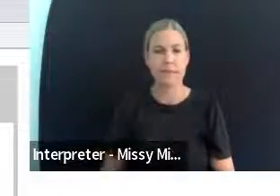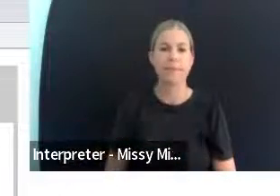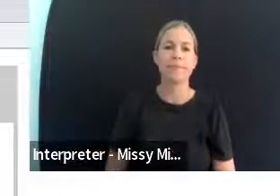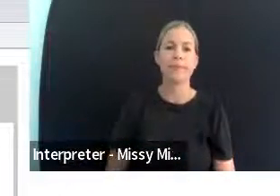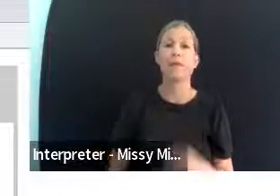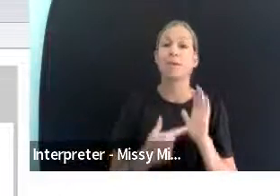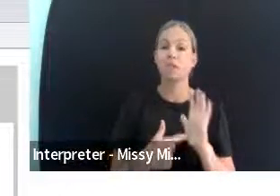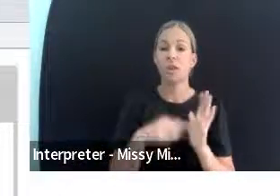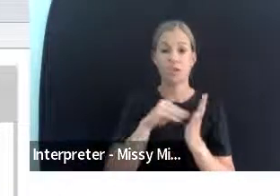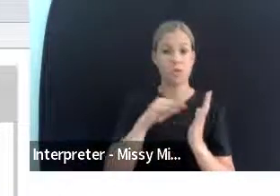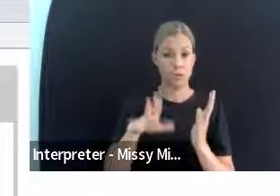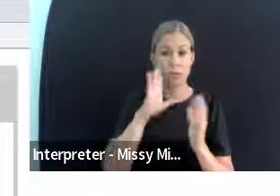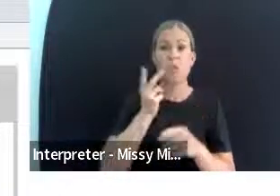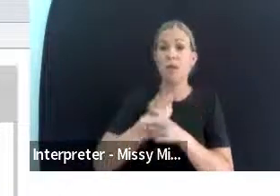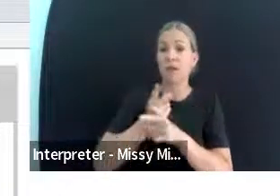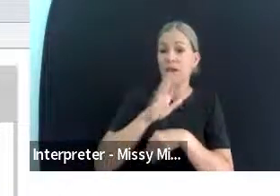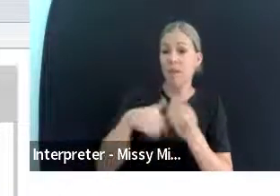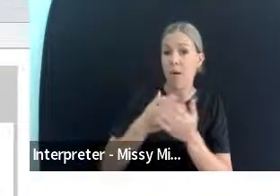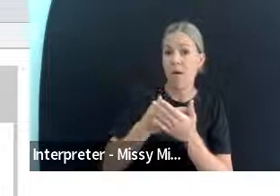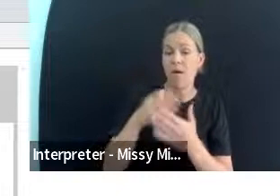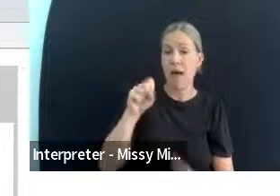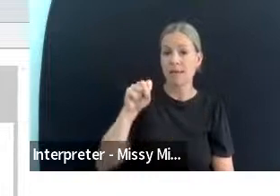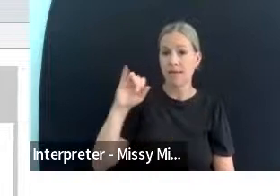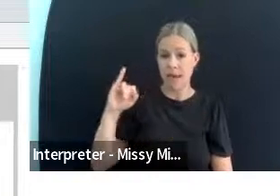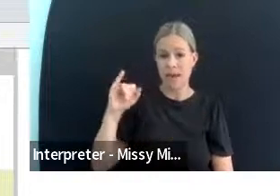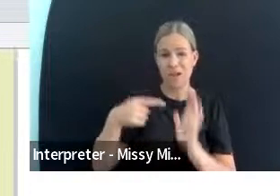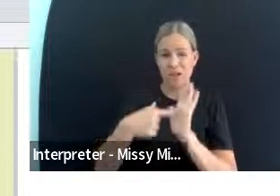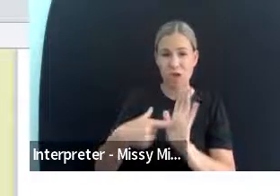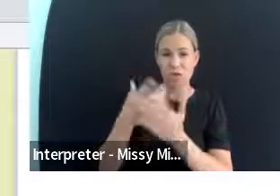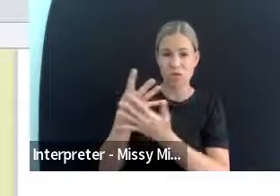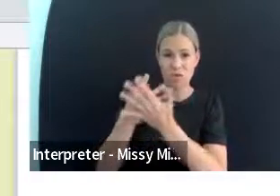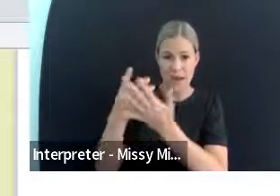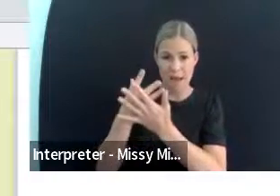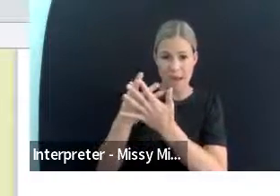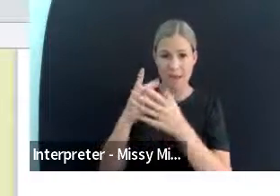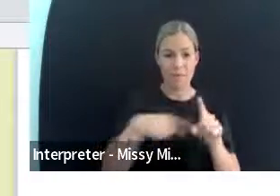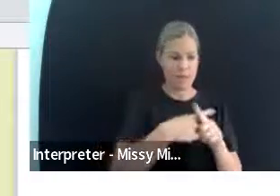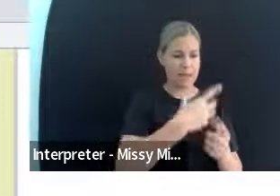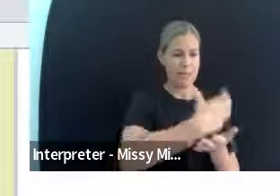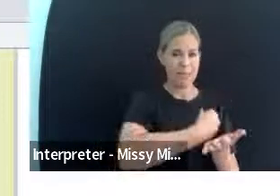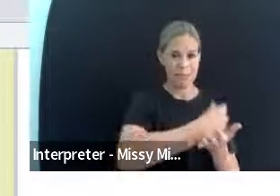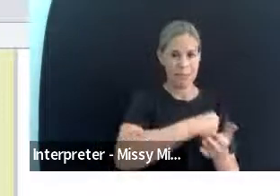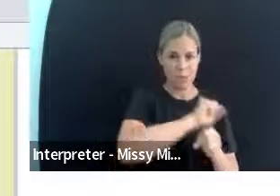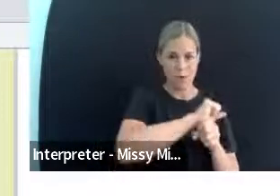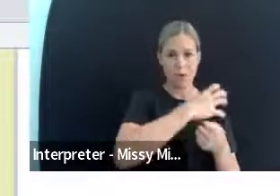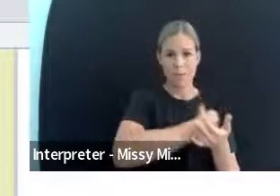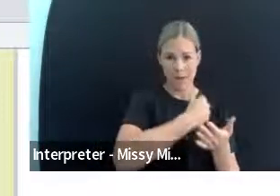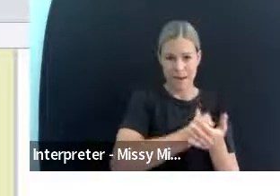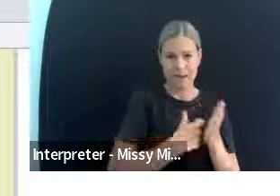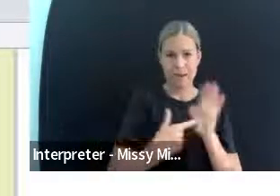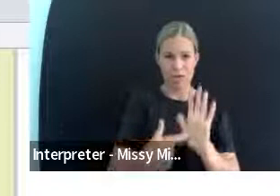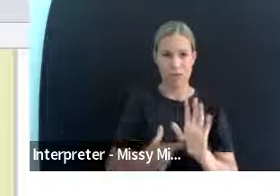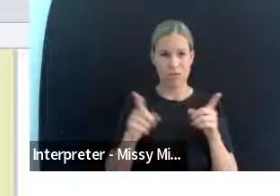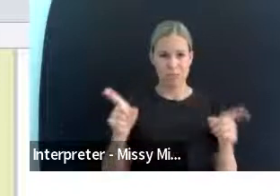maintained all of their SSI, that's in the gray, and then their earned income is here in the green on the graph. And then down here at the bottom, it shows it in terms of the